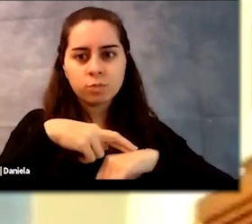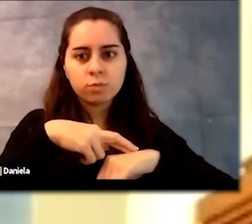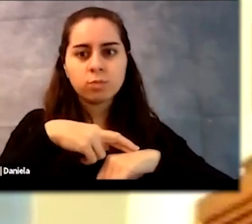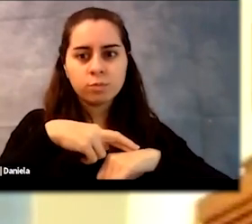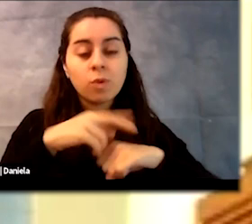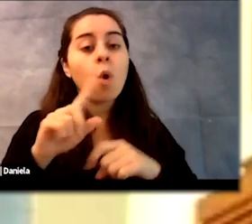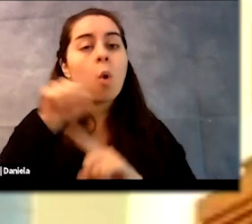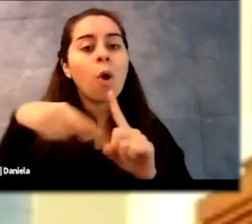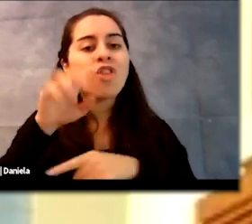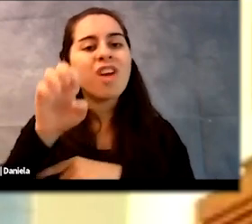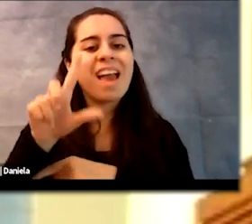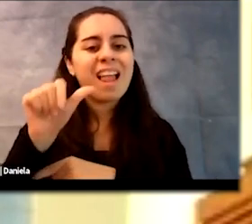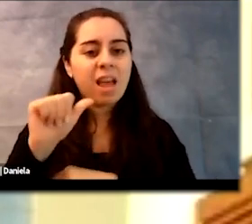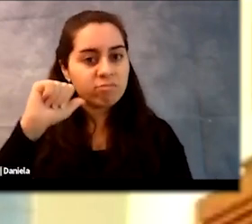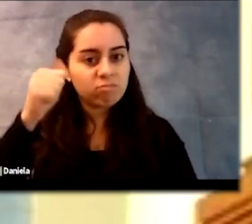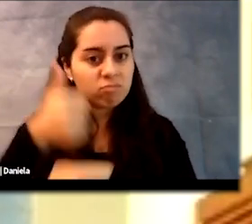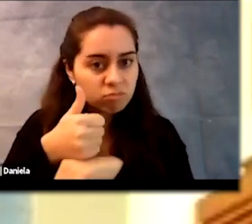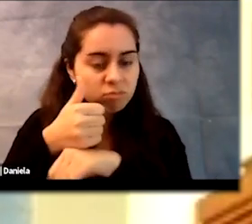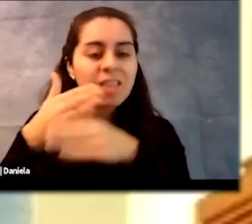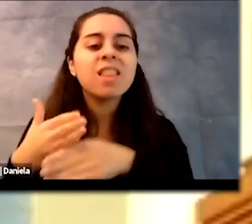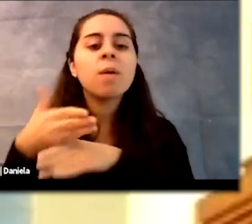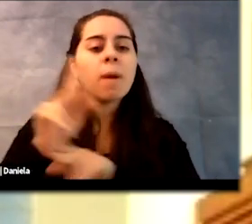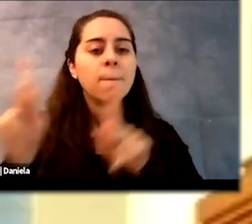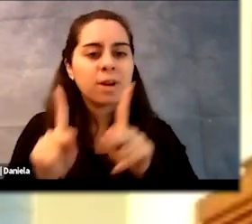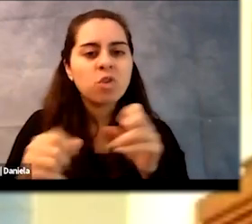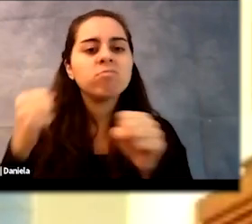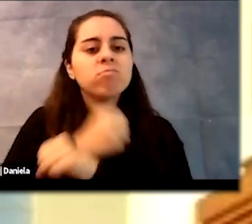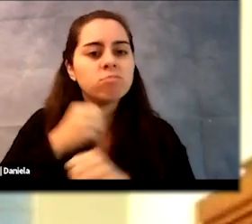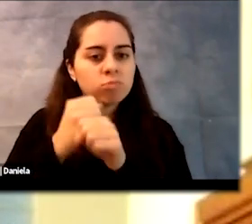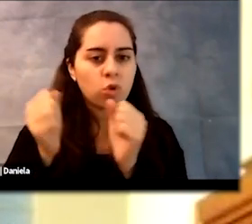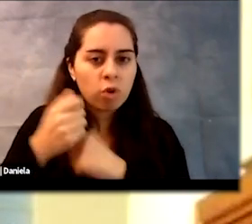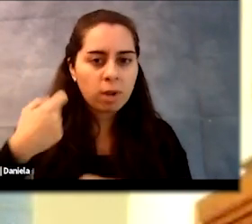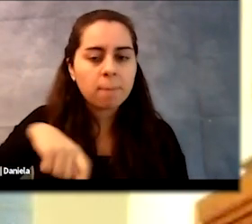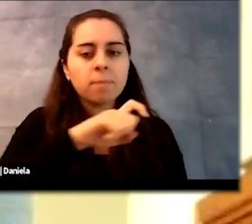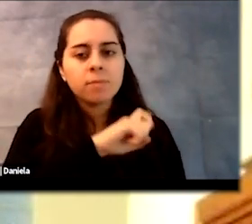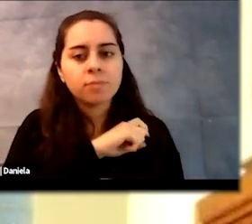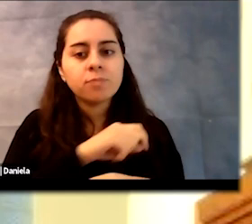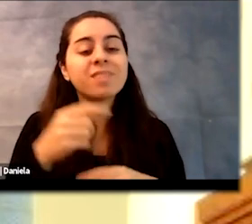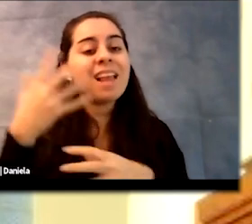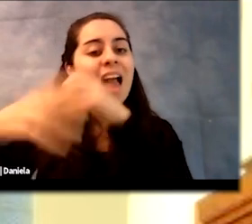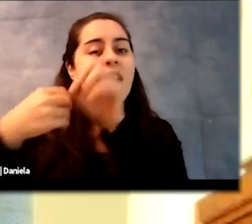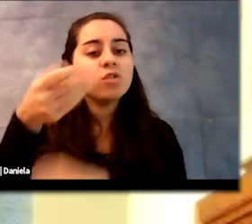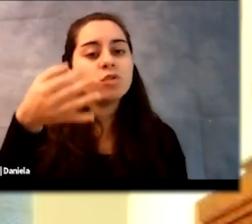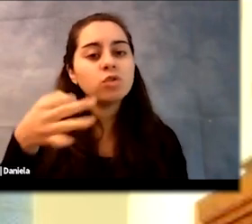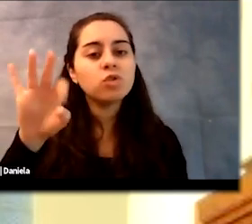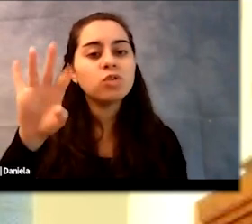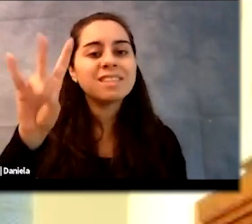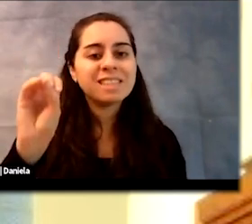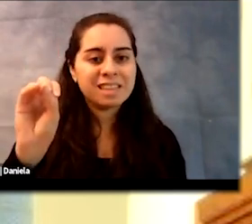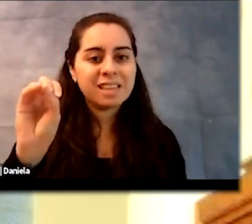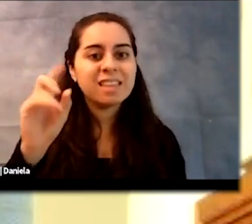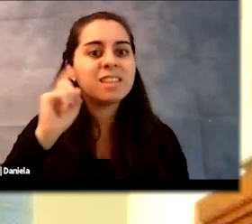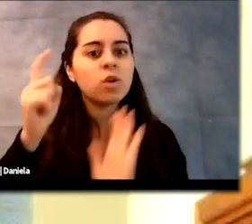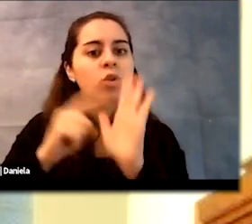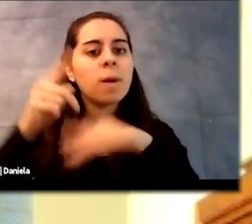Libre Asociado. The 1970s saw a generation of Puerto Ricans who grew up in the